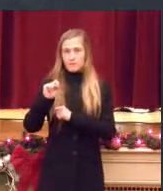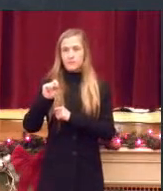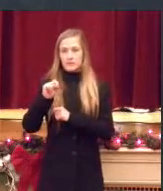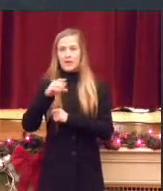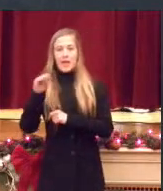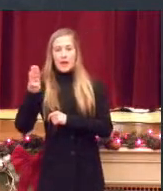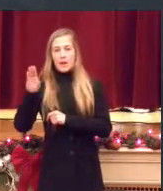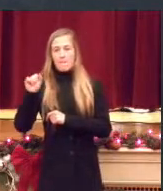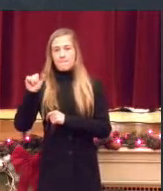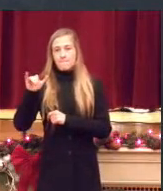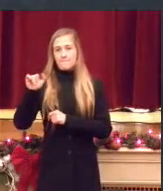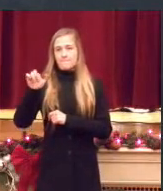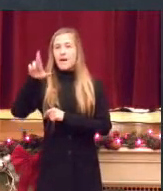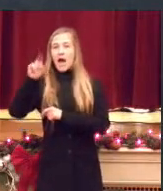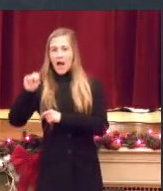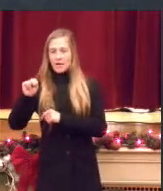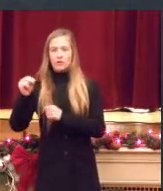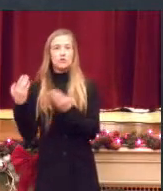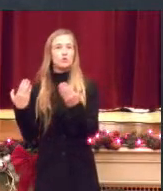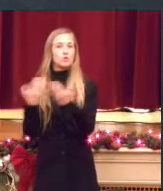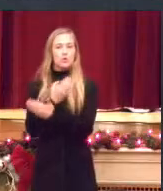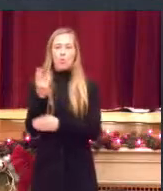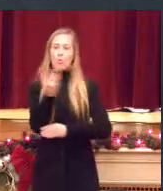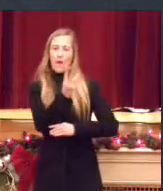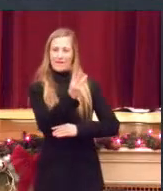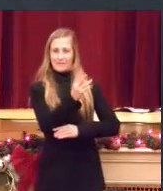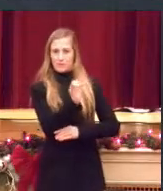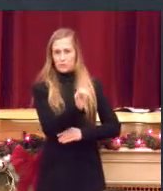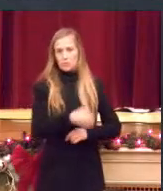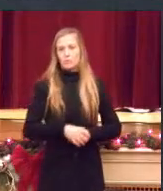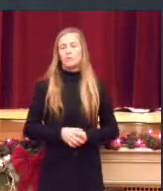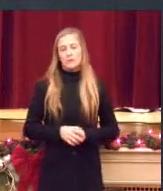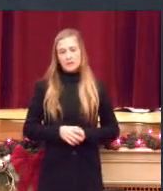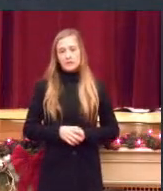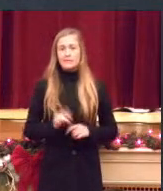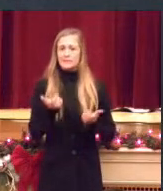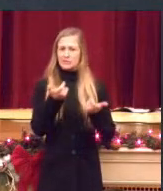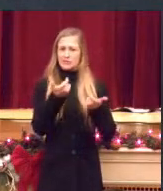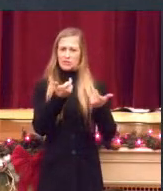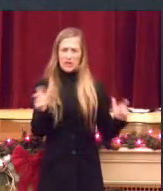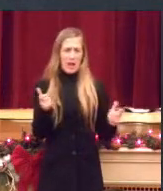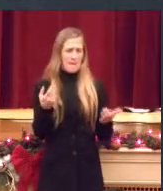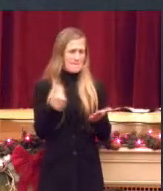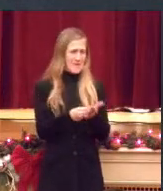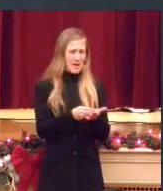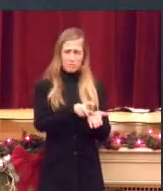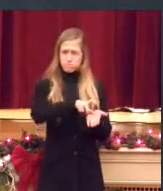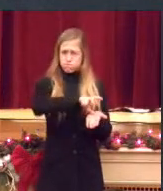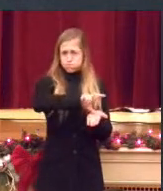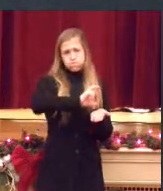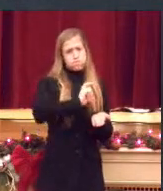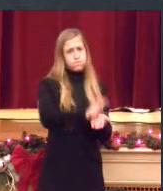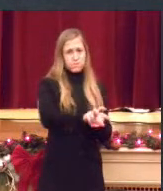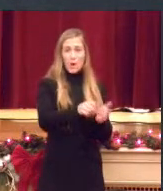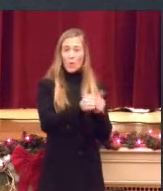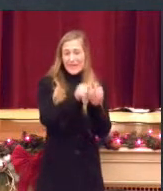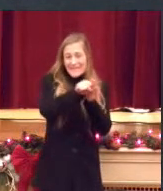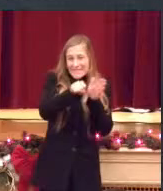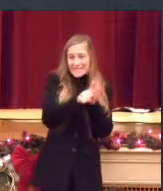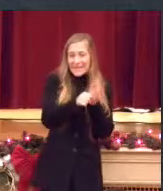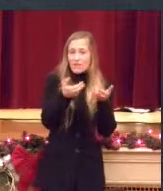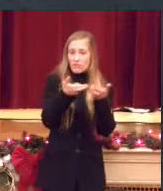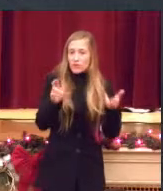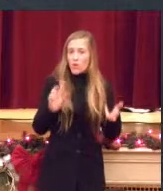Byard on the west side, which is happening now. That's a significant investment with just state resources, which